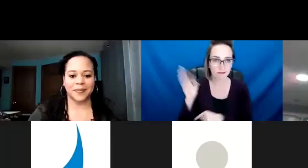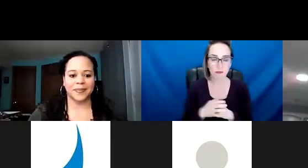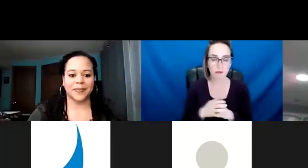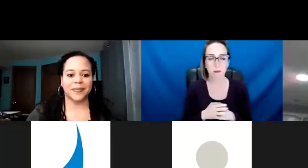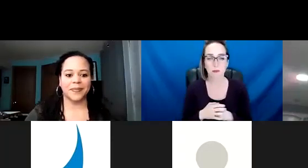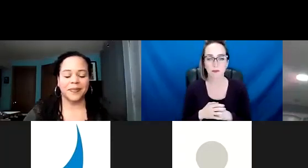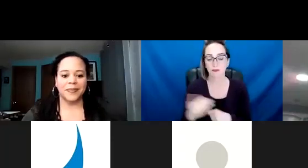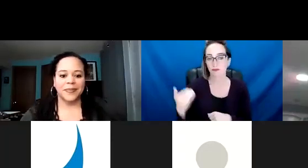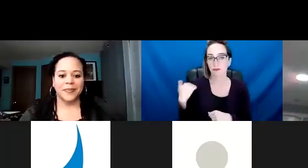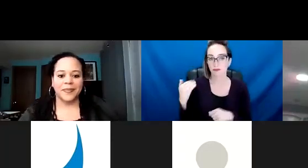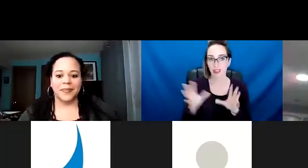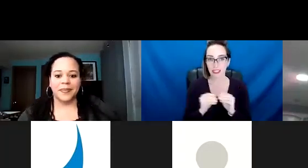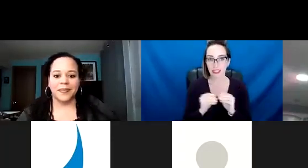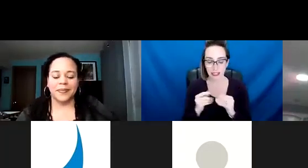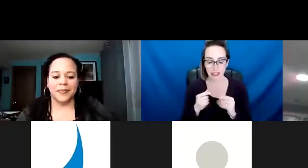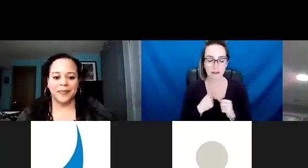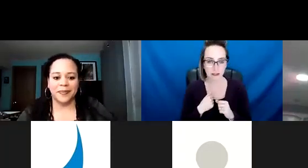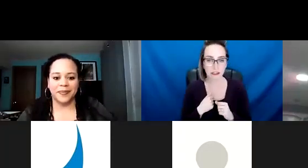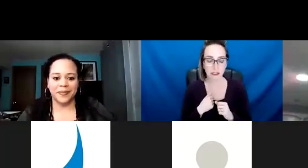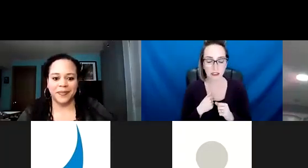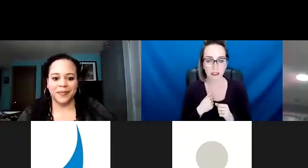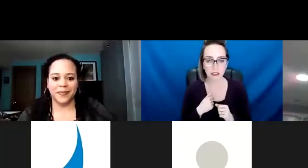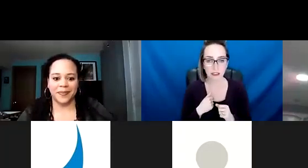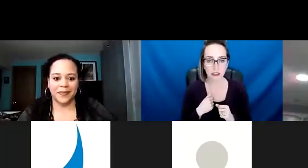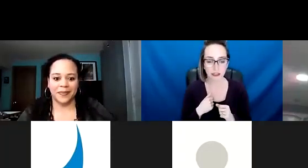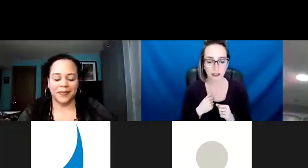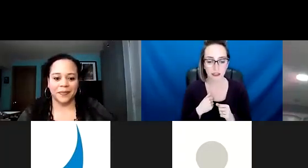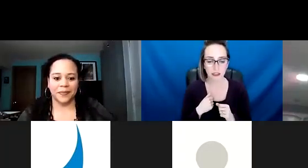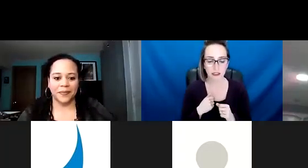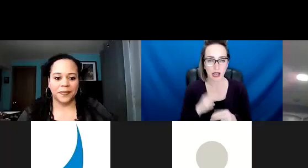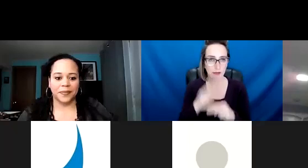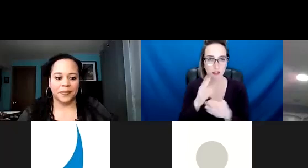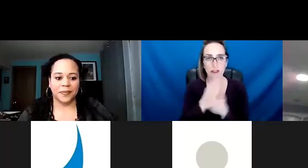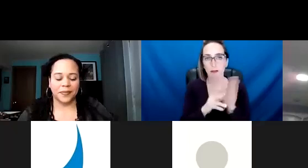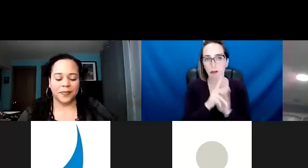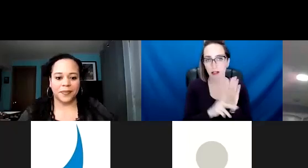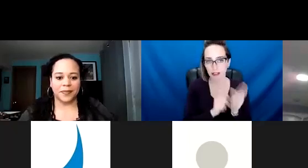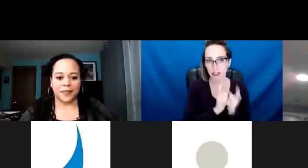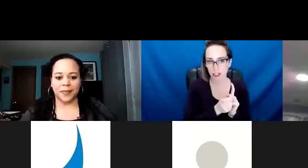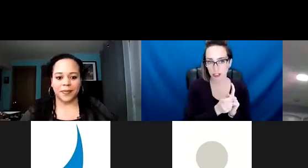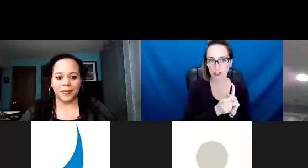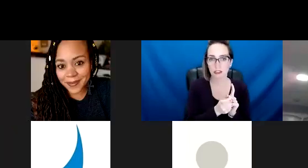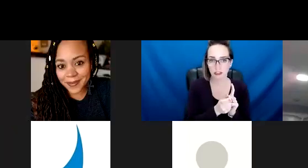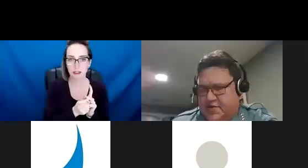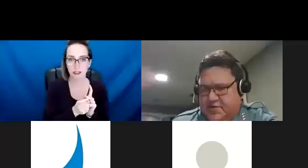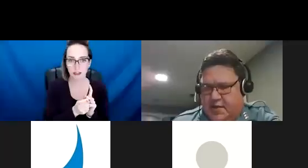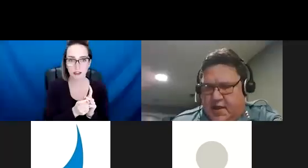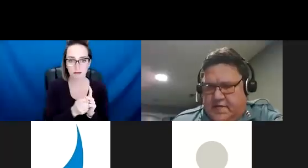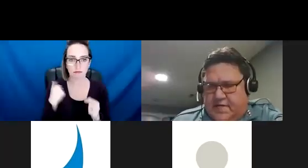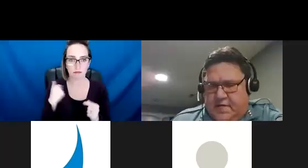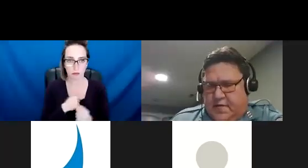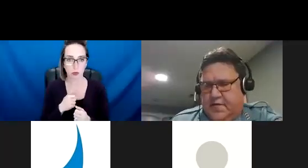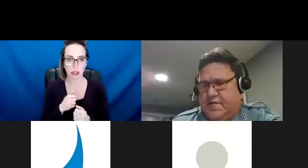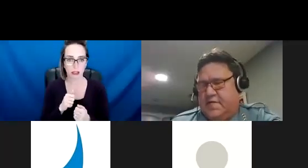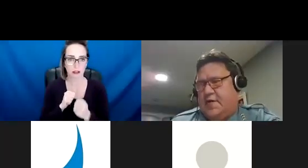at the last meeting we had, we talked, I had discussed some of the policy changes that we had addressed in the